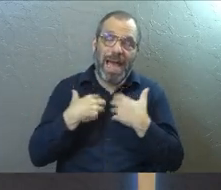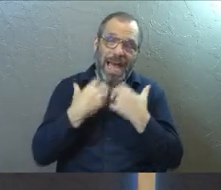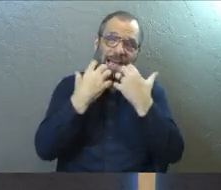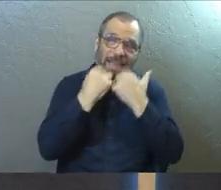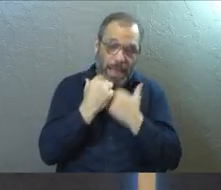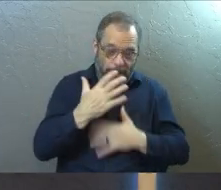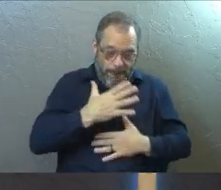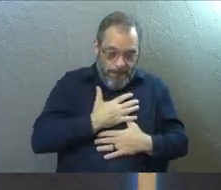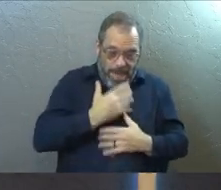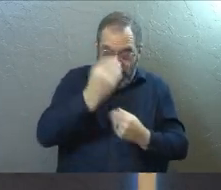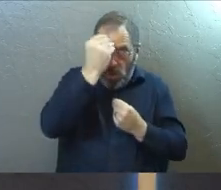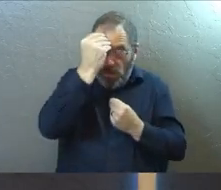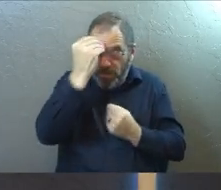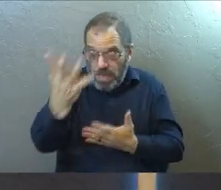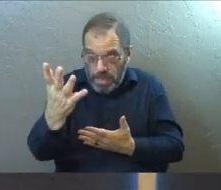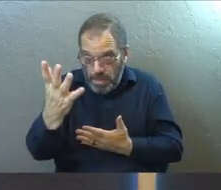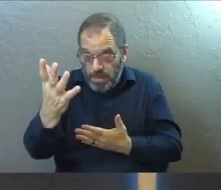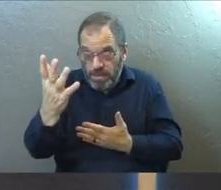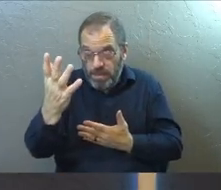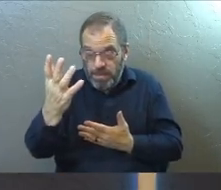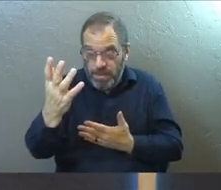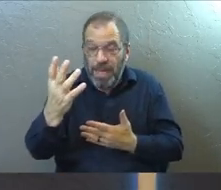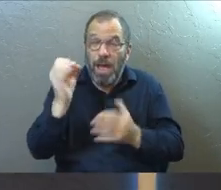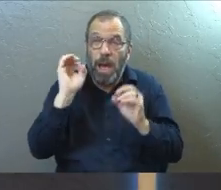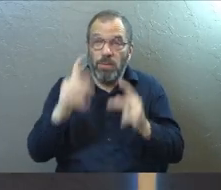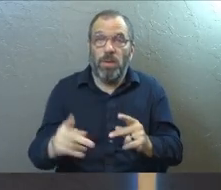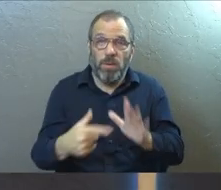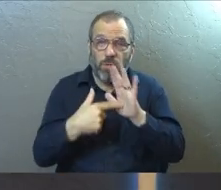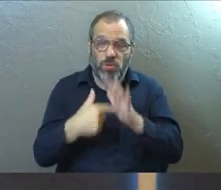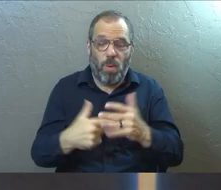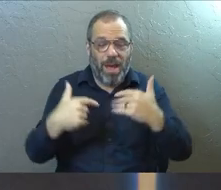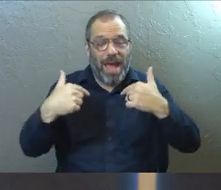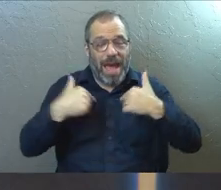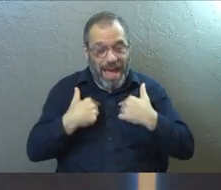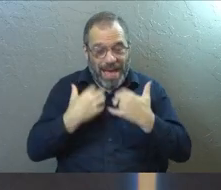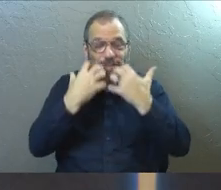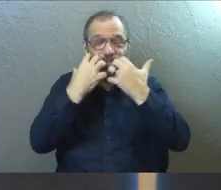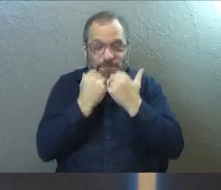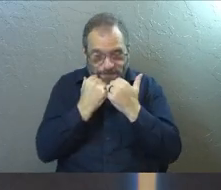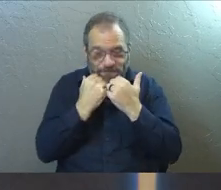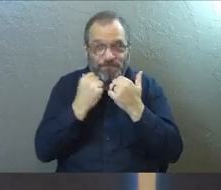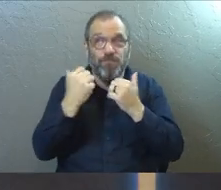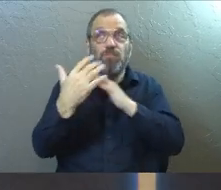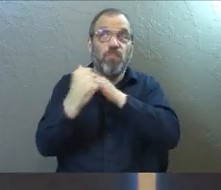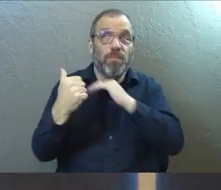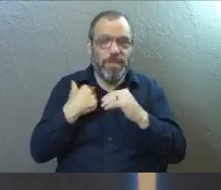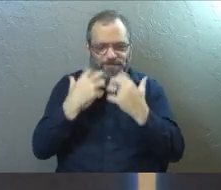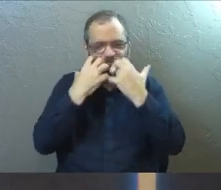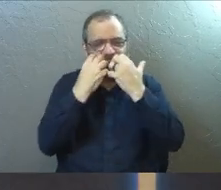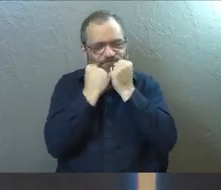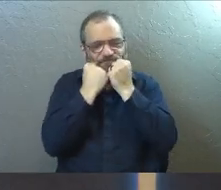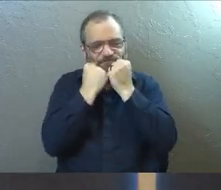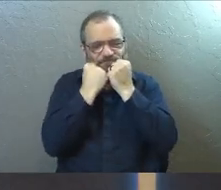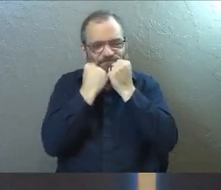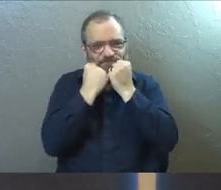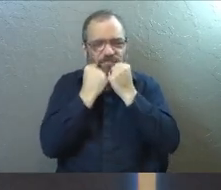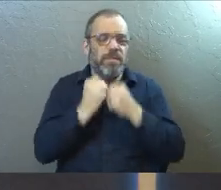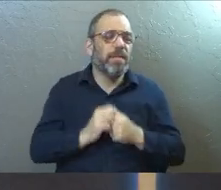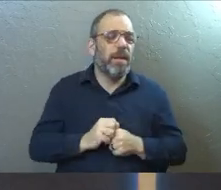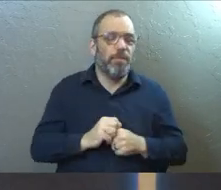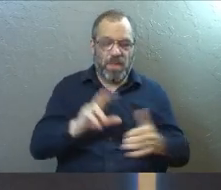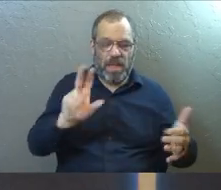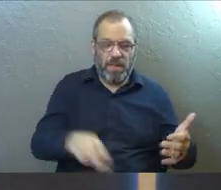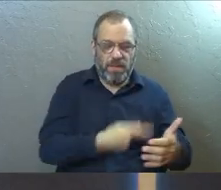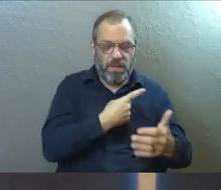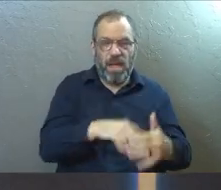Amen. Obedience, my obedience to my Father, to my Heavenly Father, is an opportunity to show him, hey, I care about what you call me to, God. There's this moment in